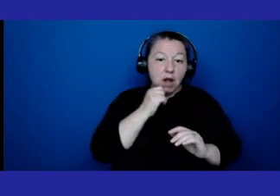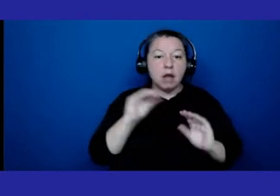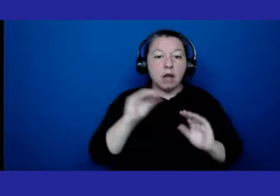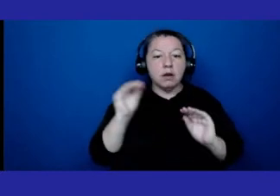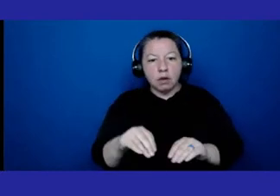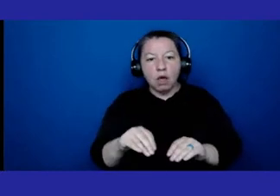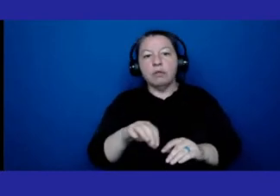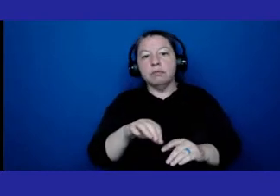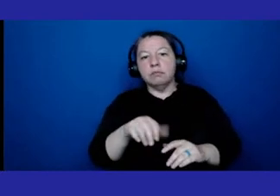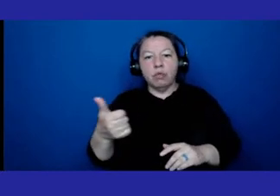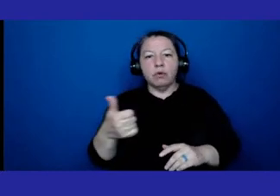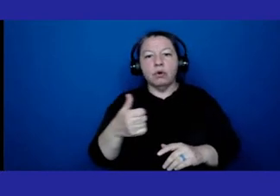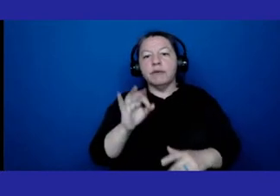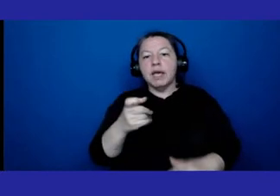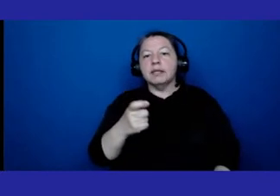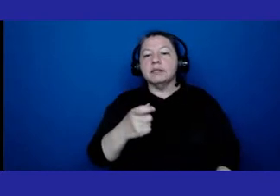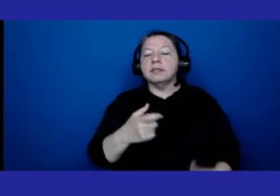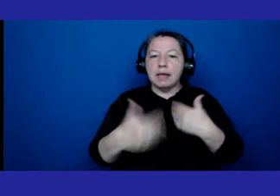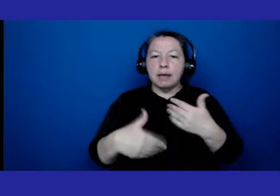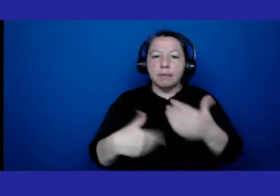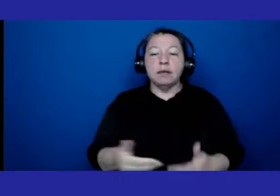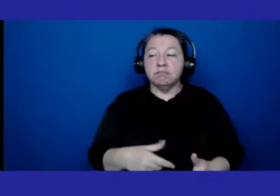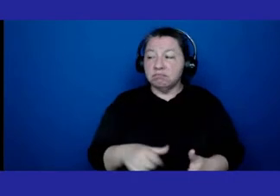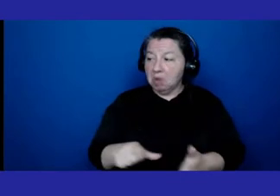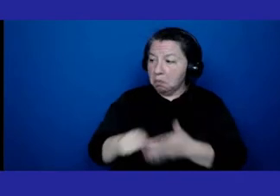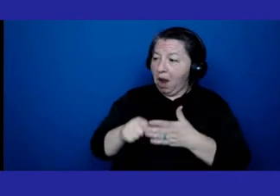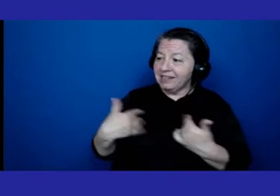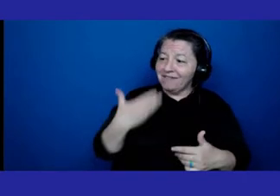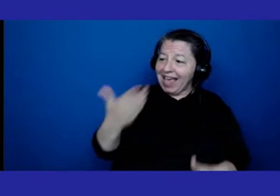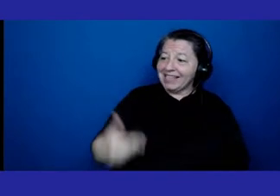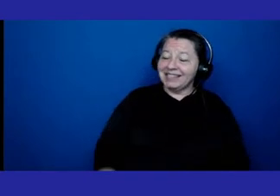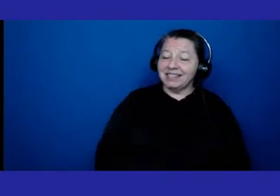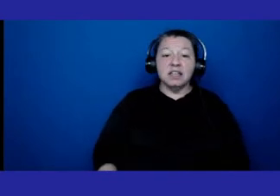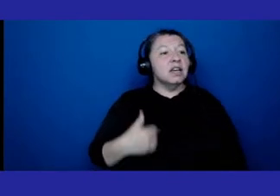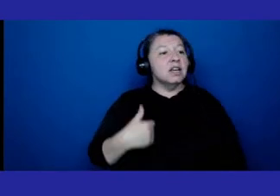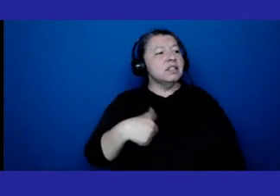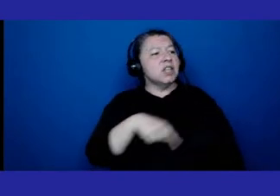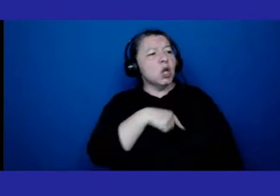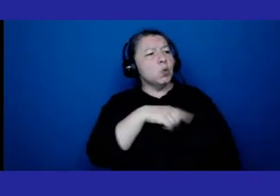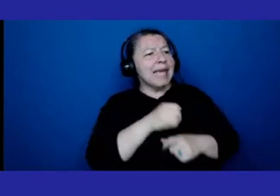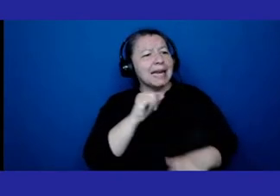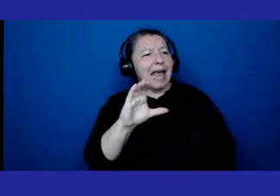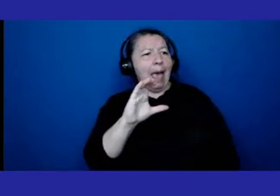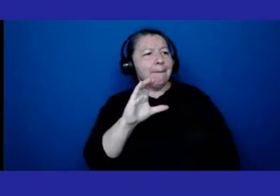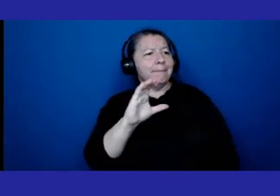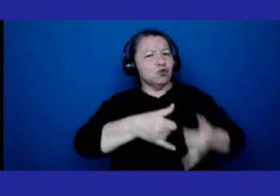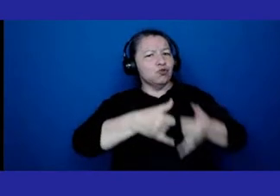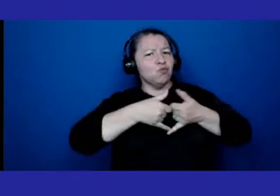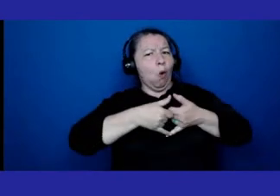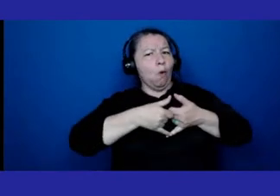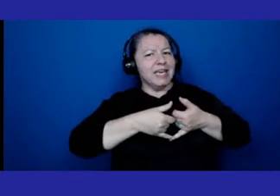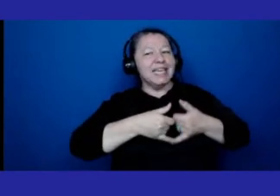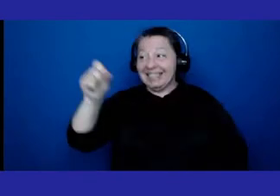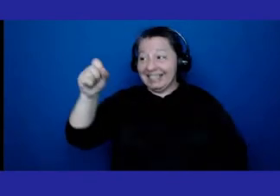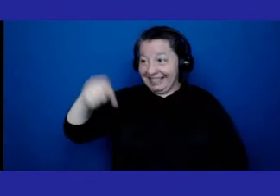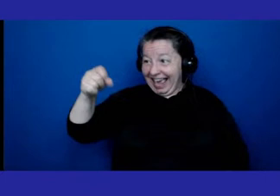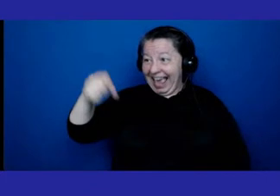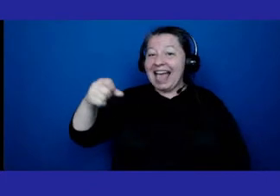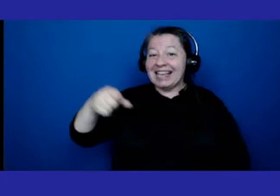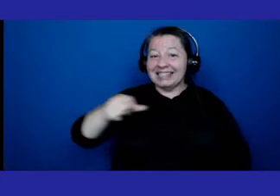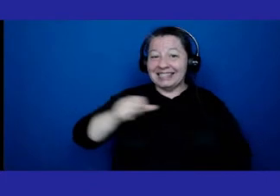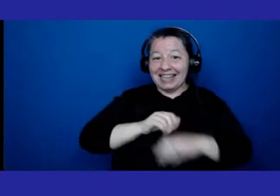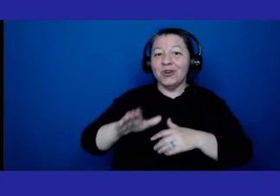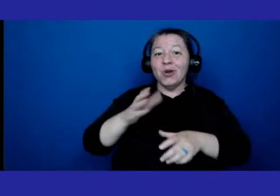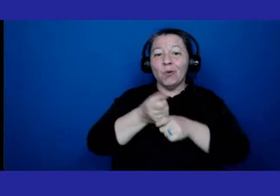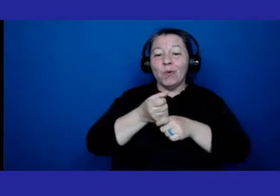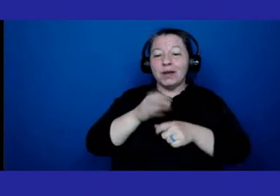moving. Very impressive. Thanks. Did we get an Epic trophy? We did. I sent you. We got a bronze trophy today. Is it